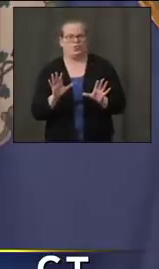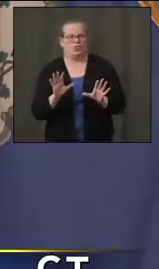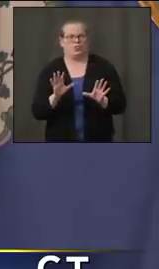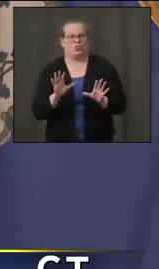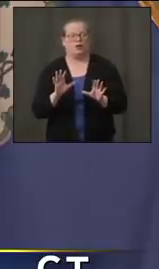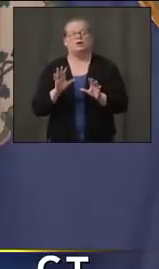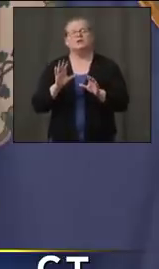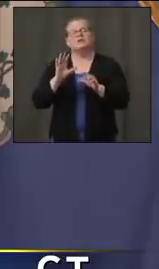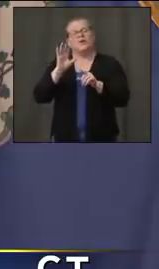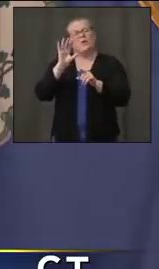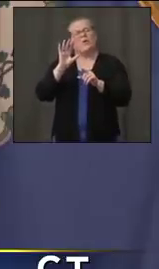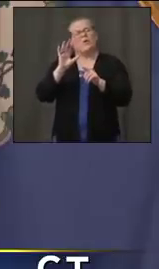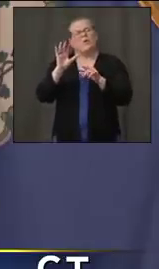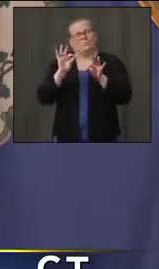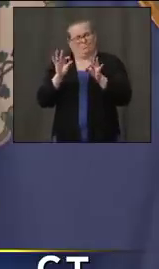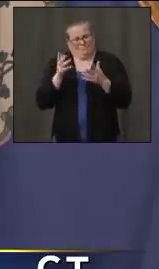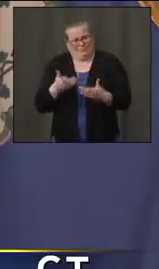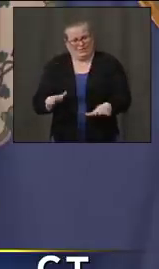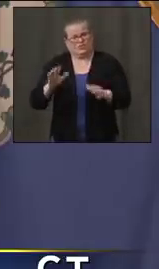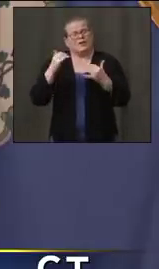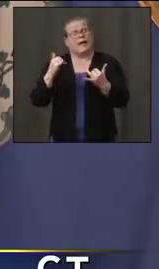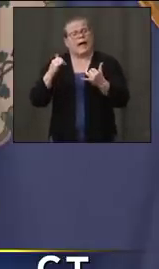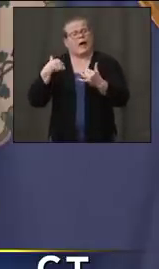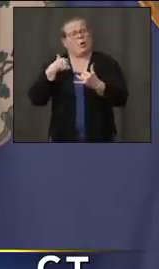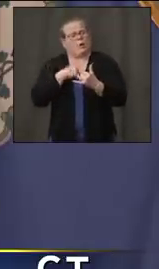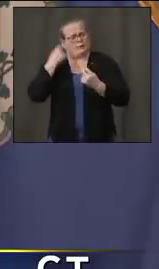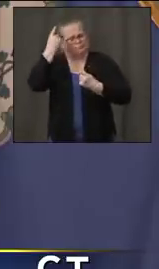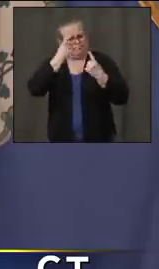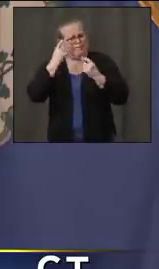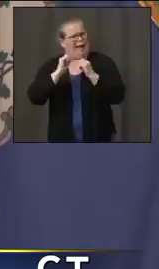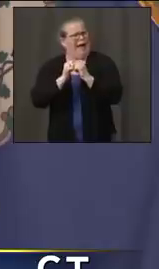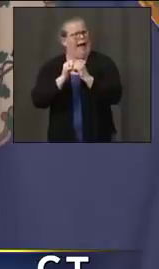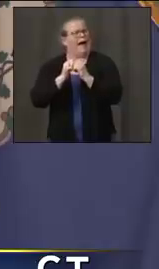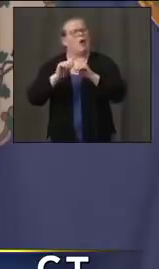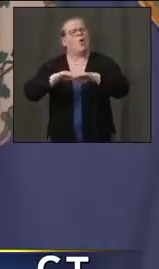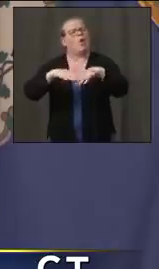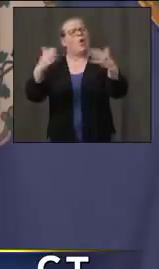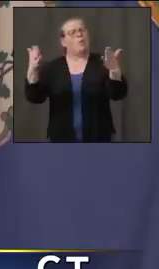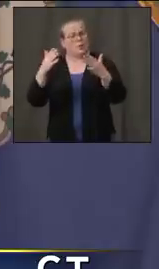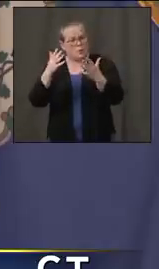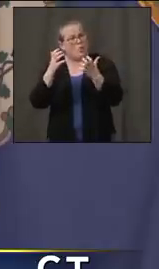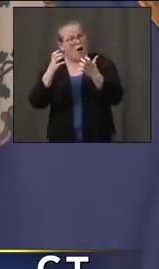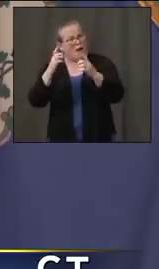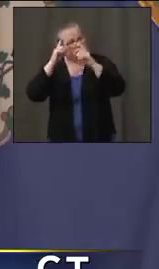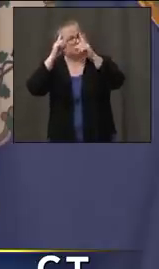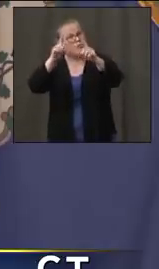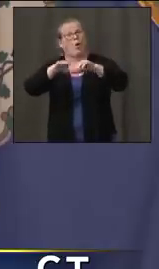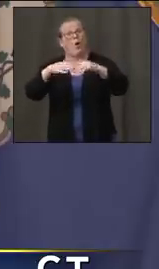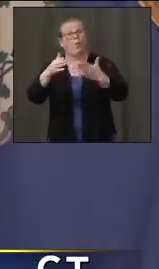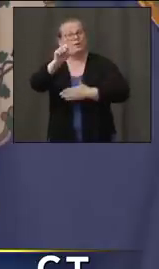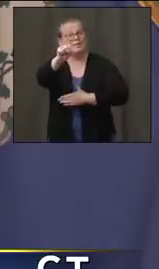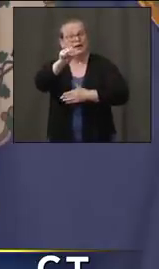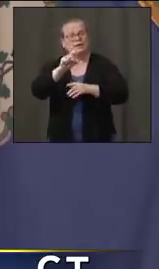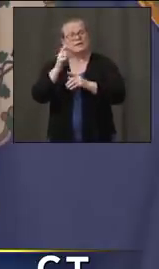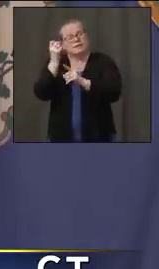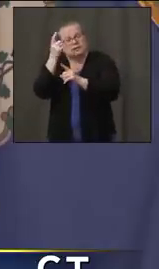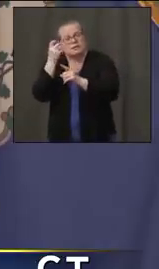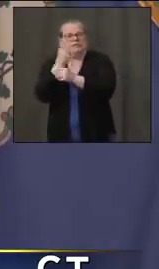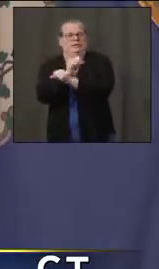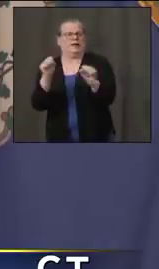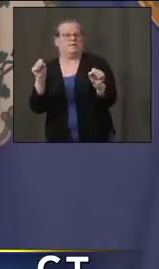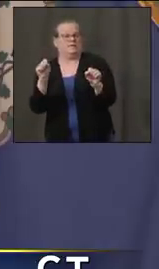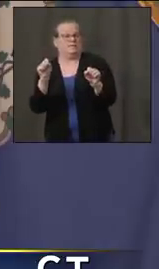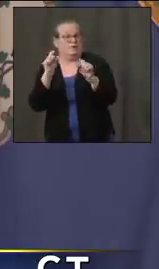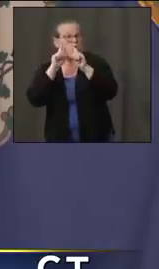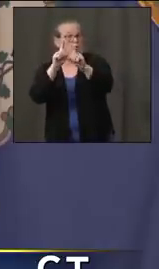reopen safely. One of the metrics I looked at for guidance was the CDC, Center for